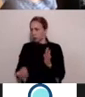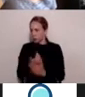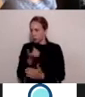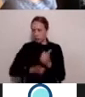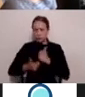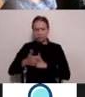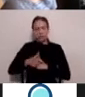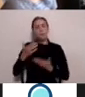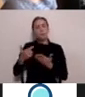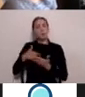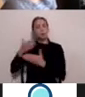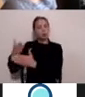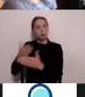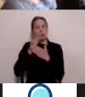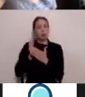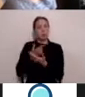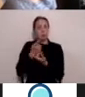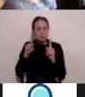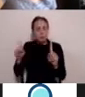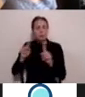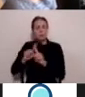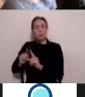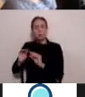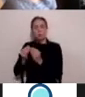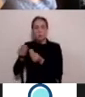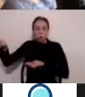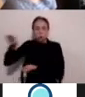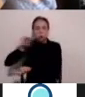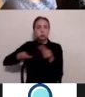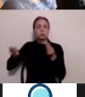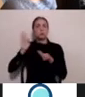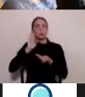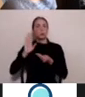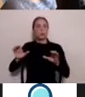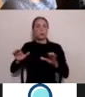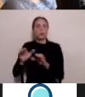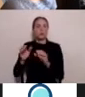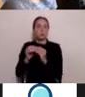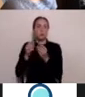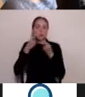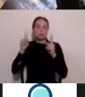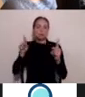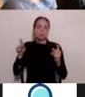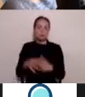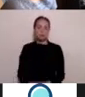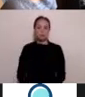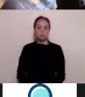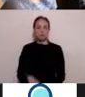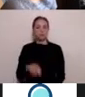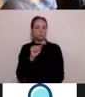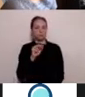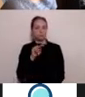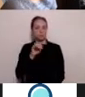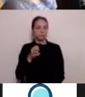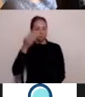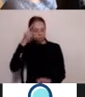organizations, we'll just be much better at doing this work. Agreed. And I'll actually echo a little bit of those sentiments as well, because